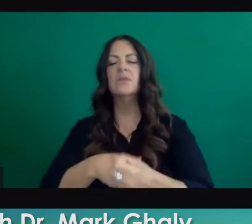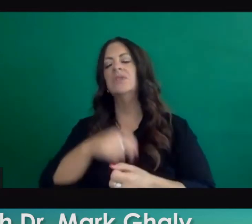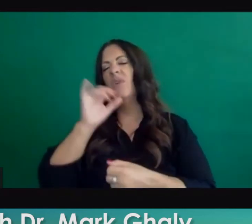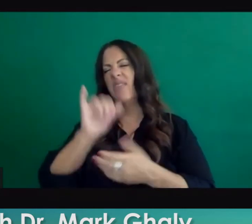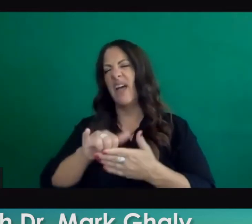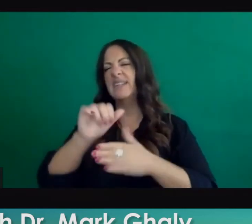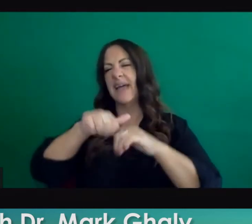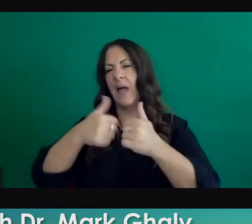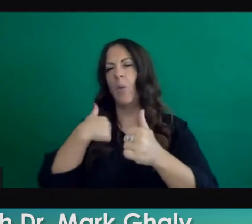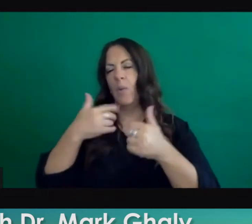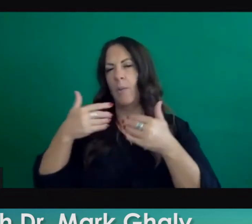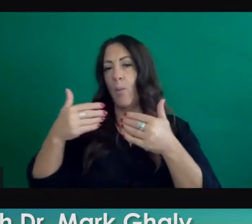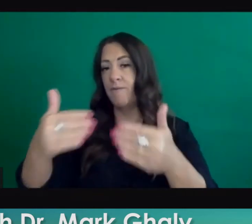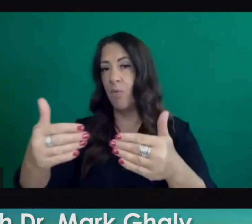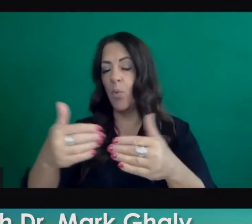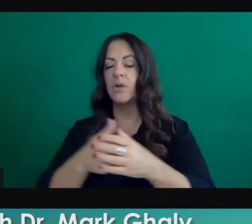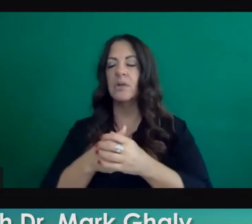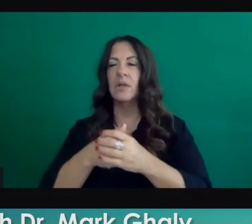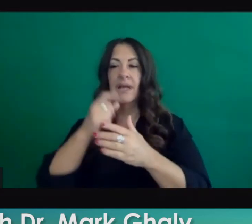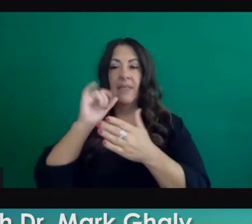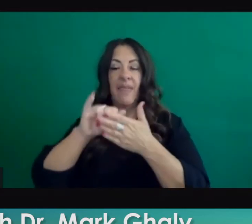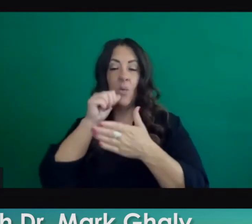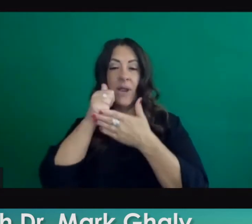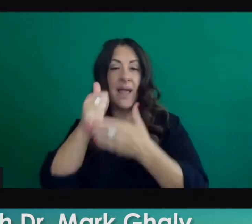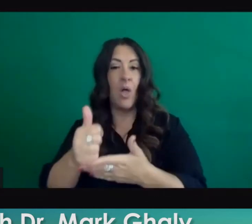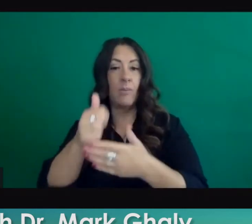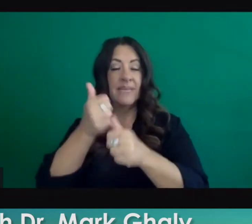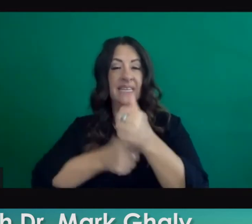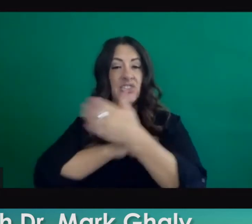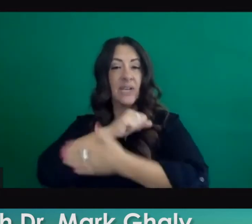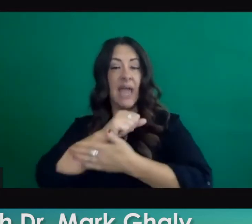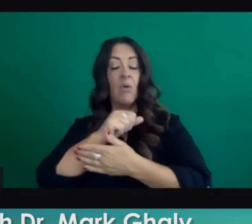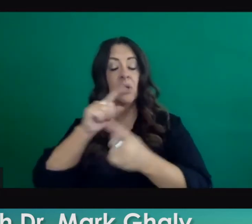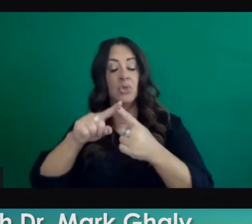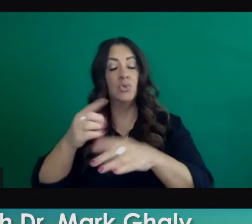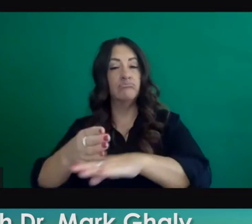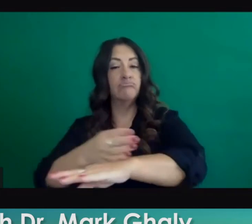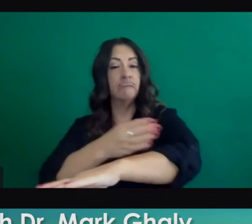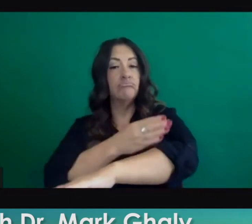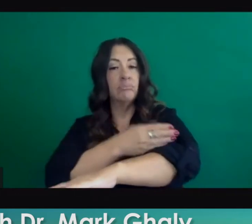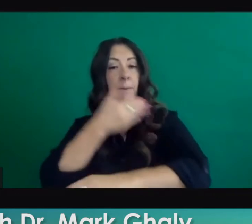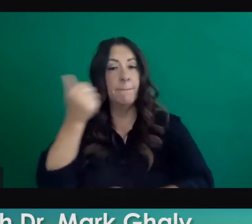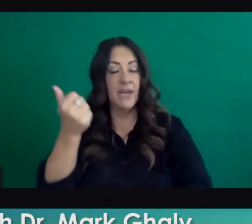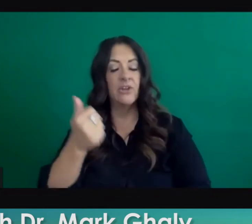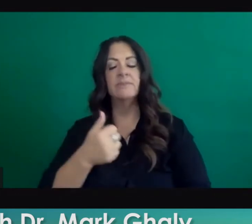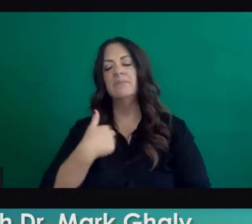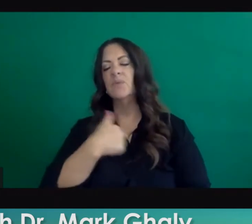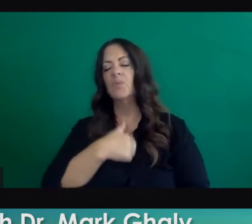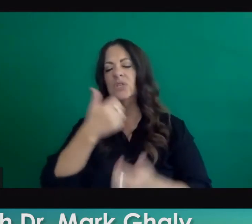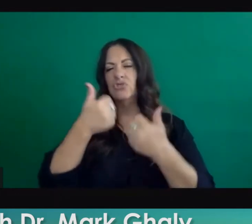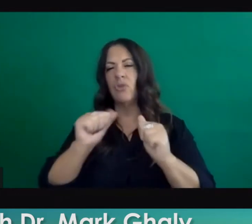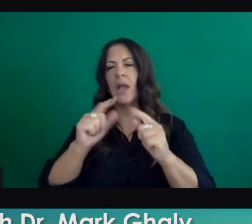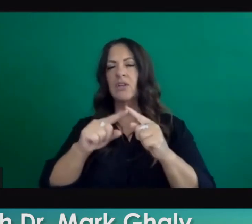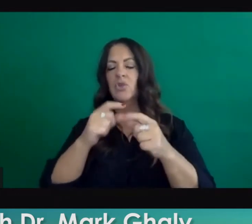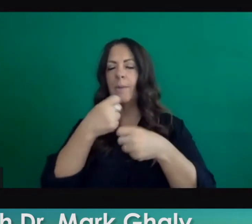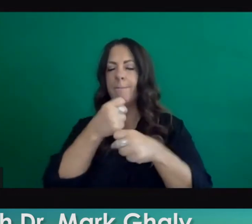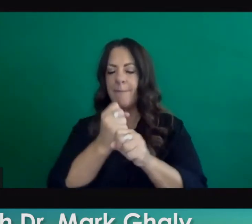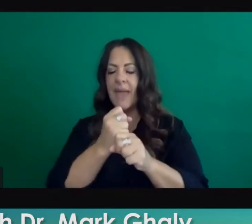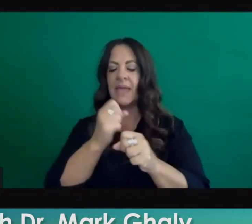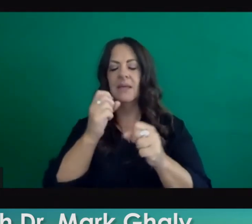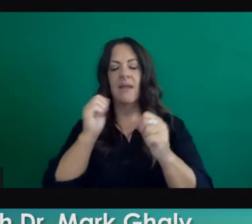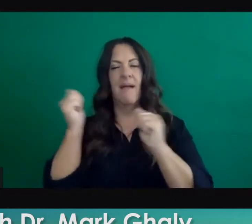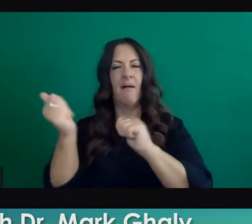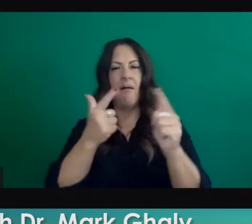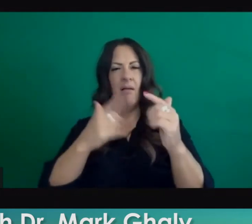forward or slows them down in moving through the tier system. But we're working with counties on a broader strategy to focus on equity and